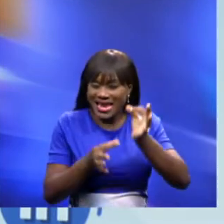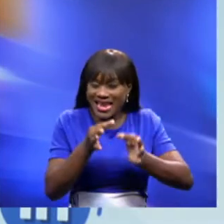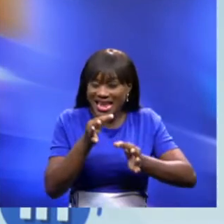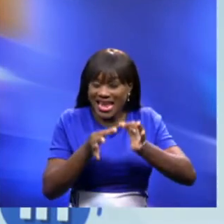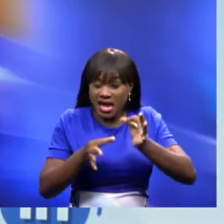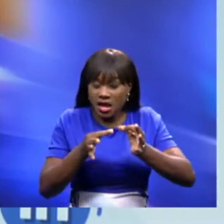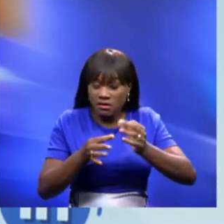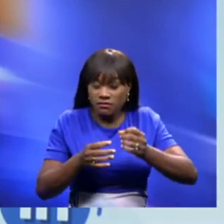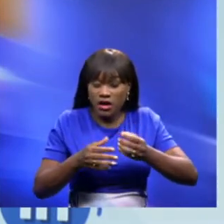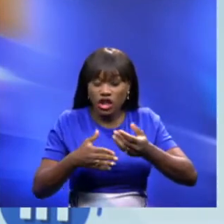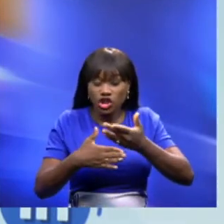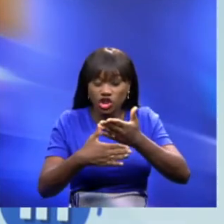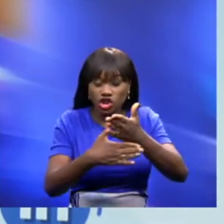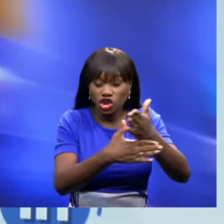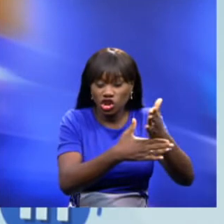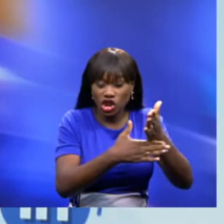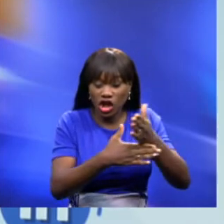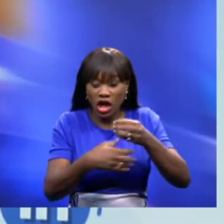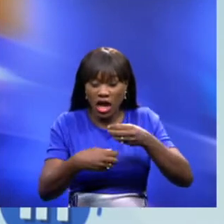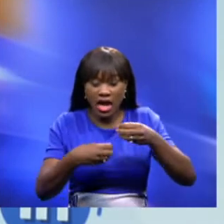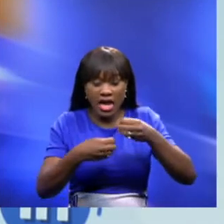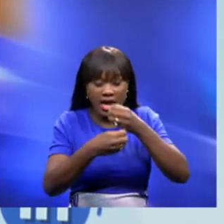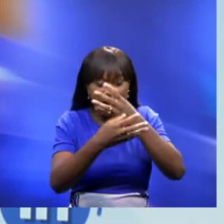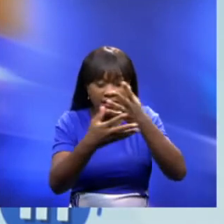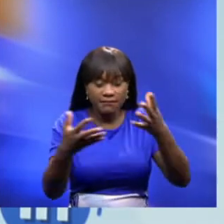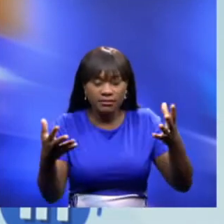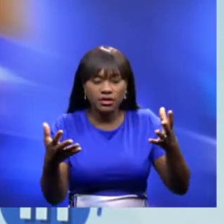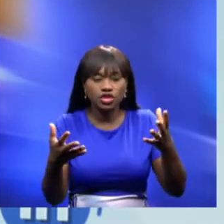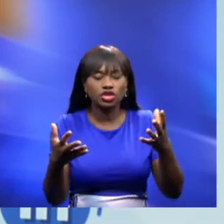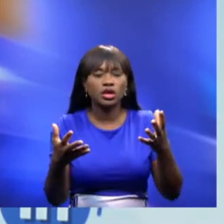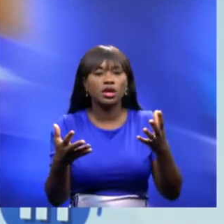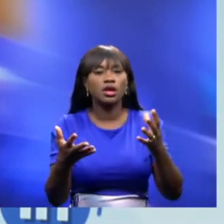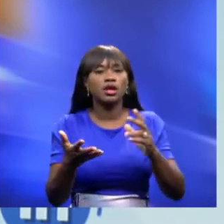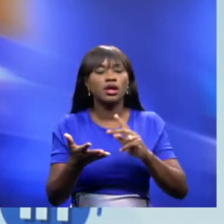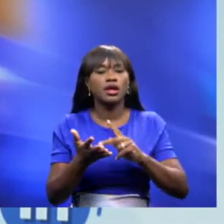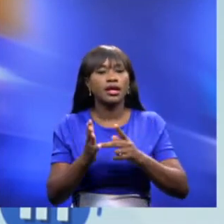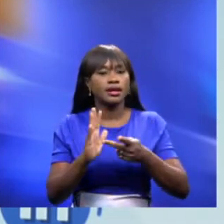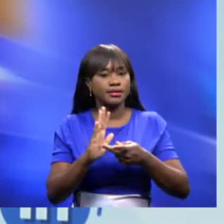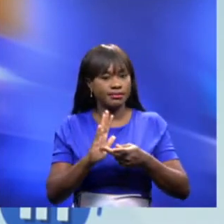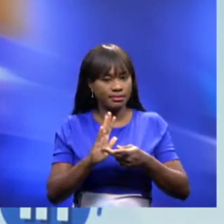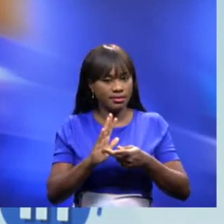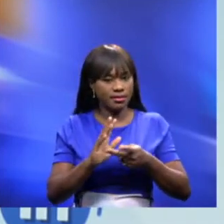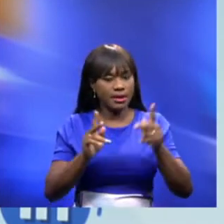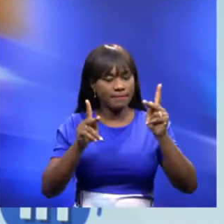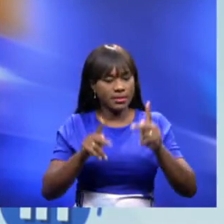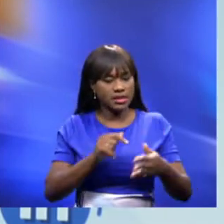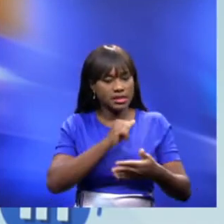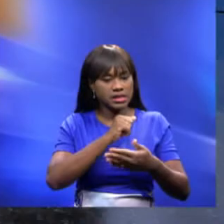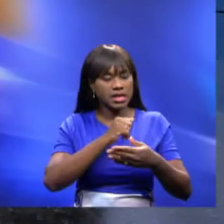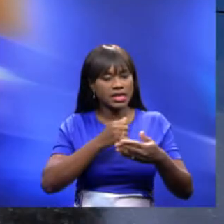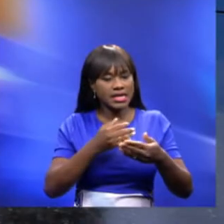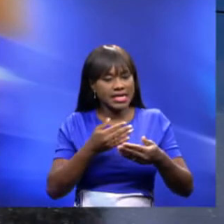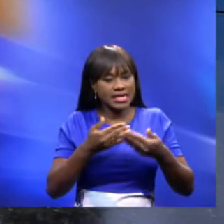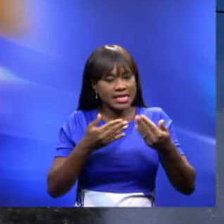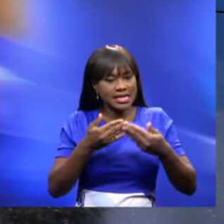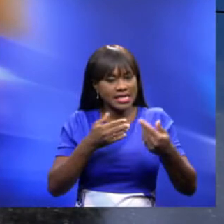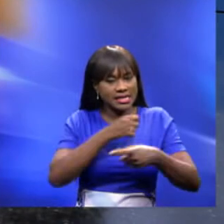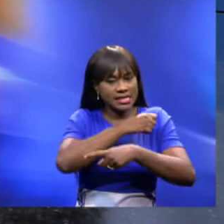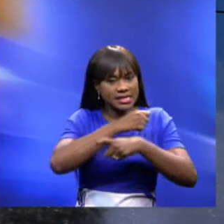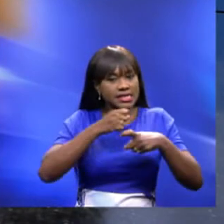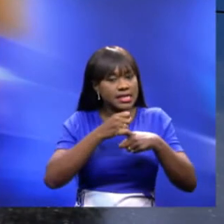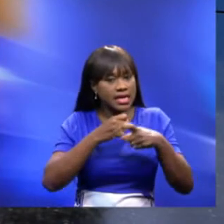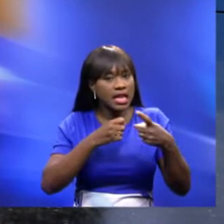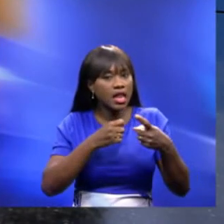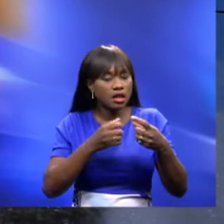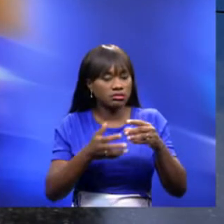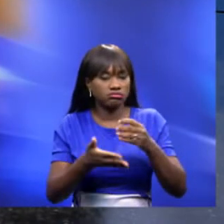my information, I am now opening up myself to attacks. Well, I think you addressed the concern